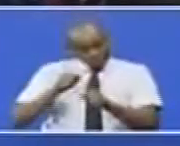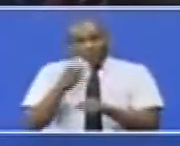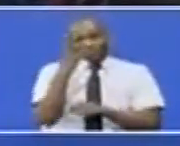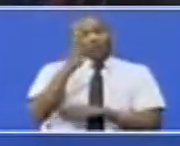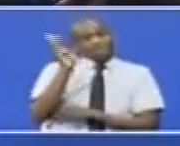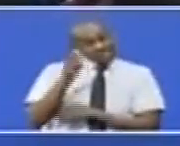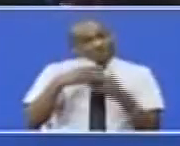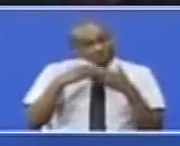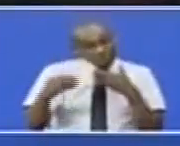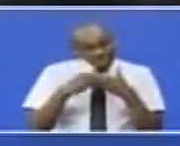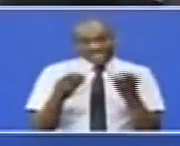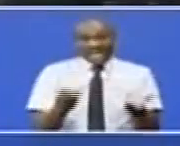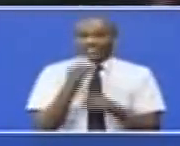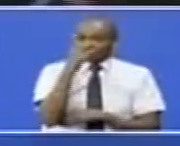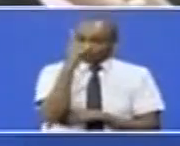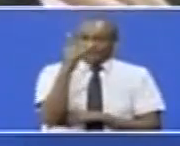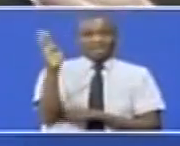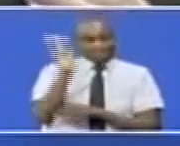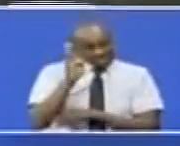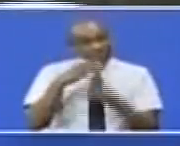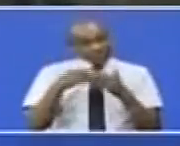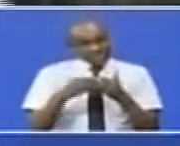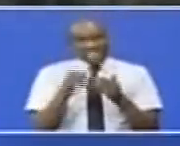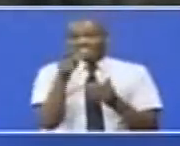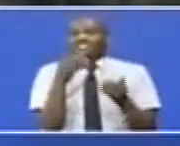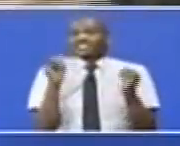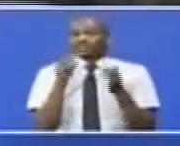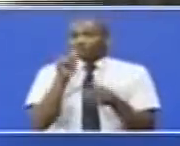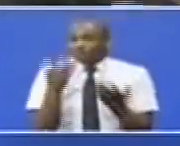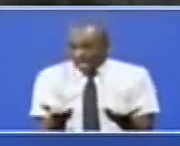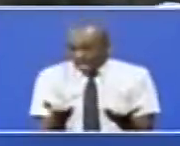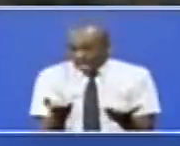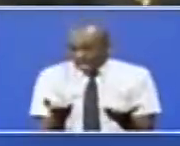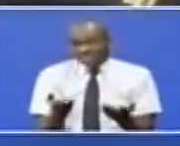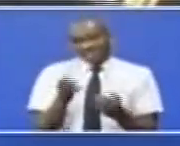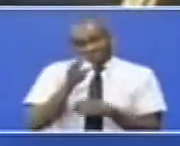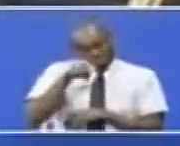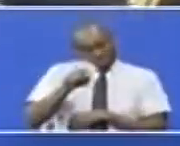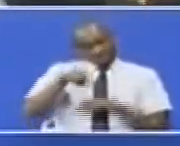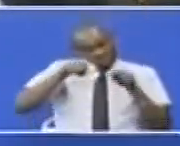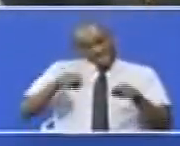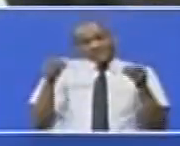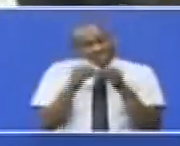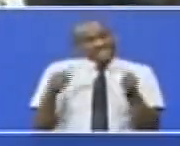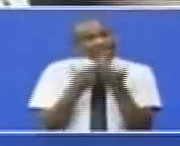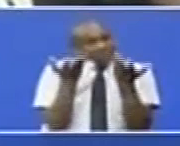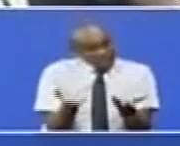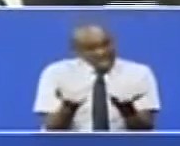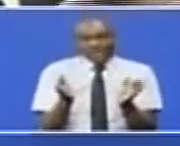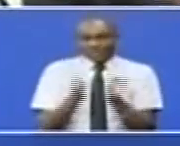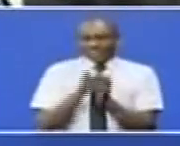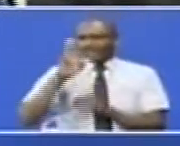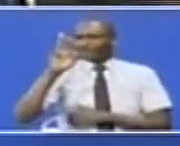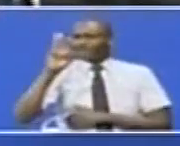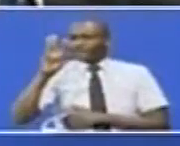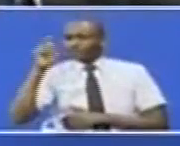billion and $21 billion, respectively. The news came during the Trade and Development Symposium launch, which runs parallel with the